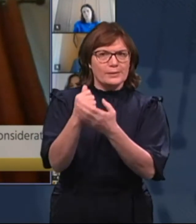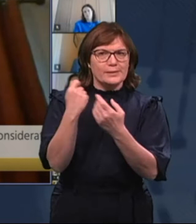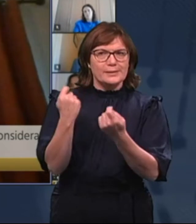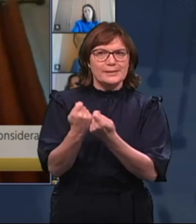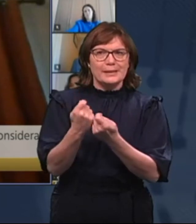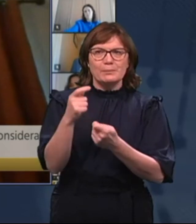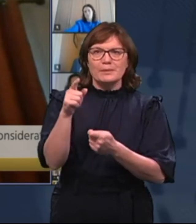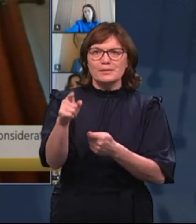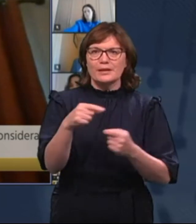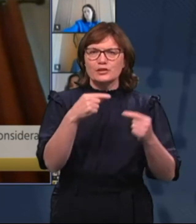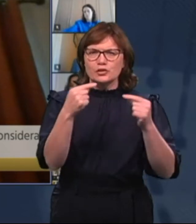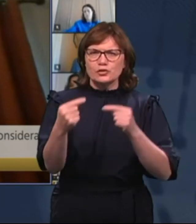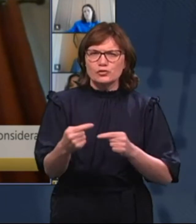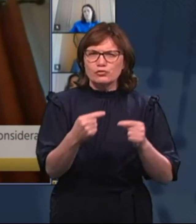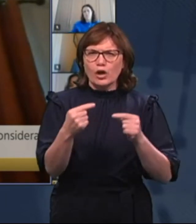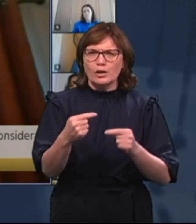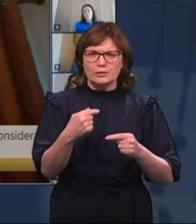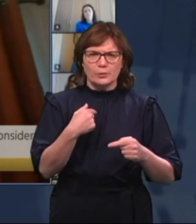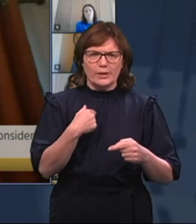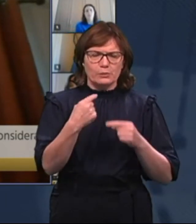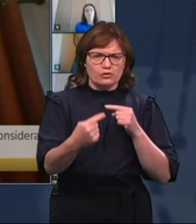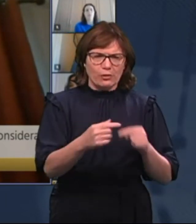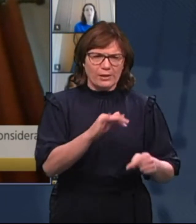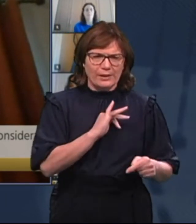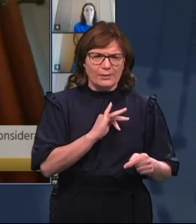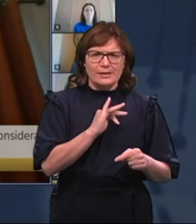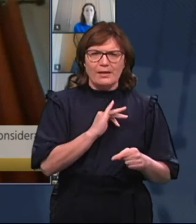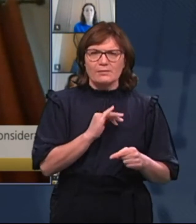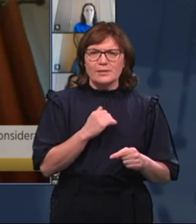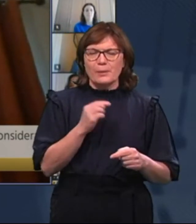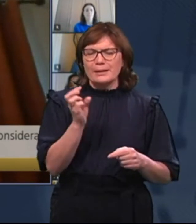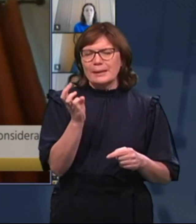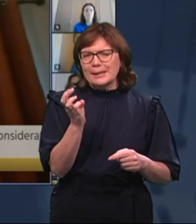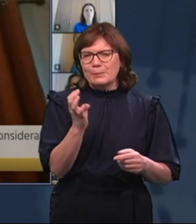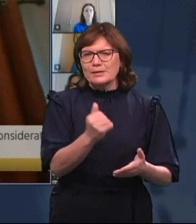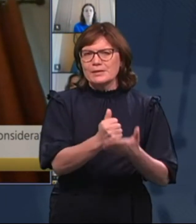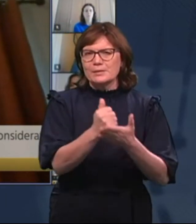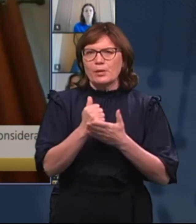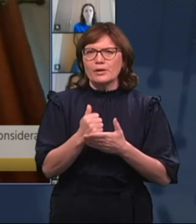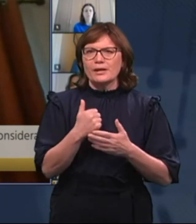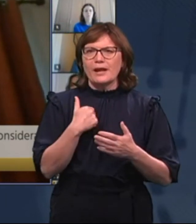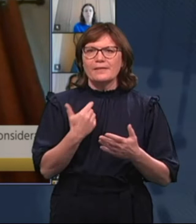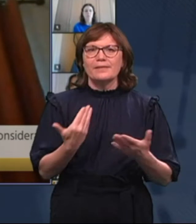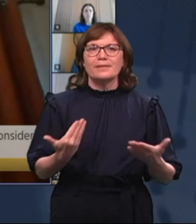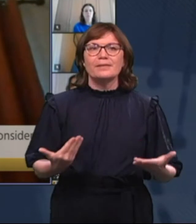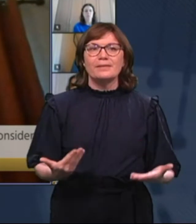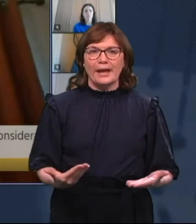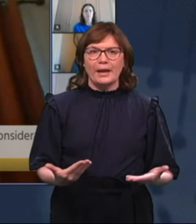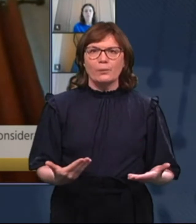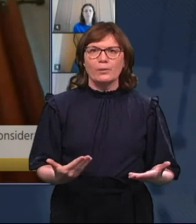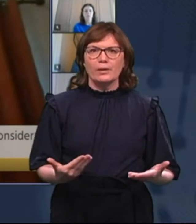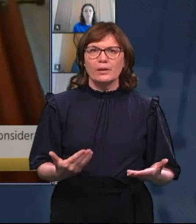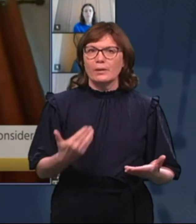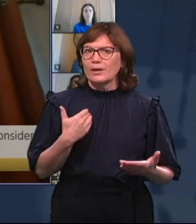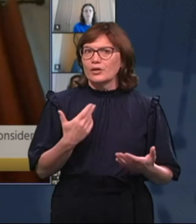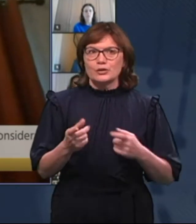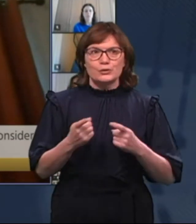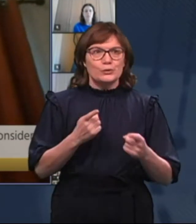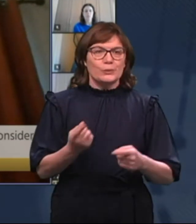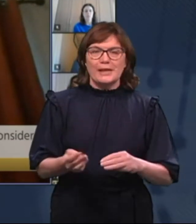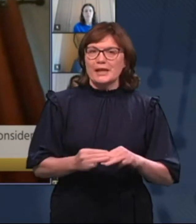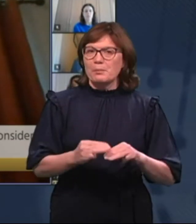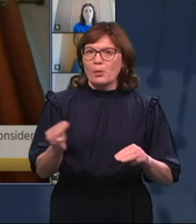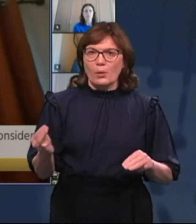we struggled doing this ourselves. Then we struggled with a little bit of support, and gradually, when we were no longer able to provide the level of support